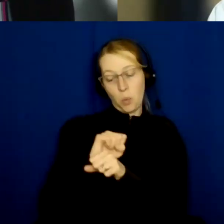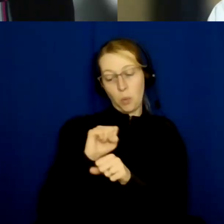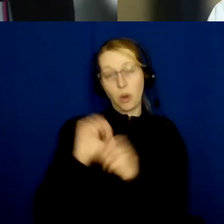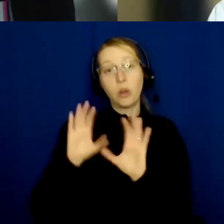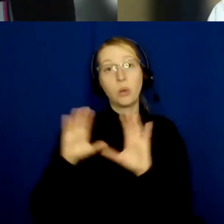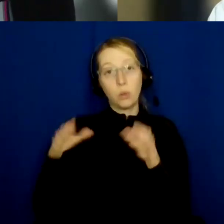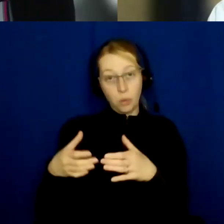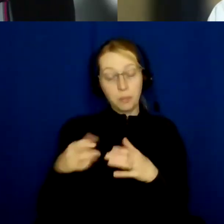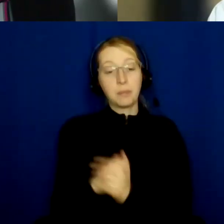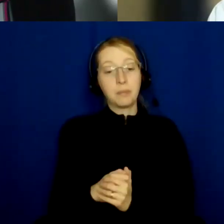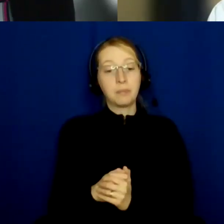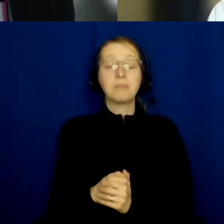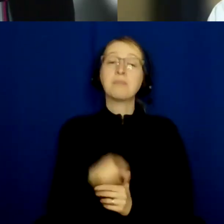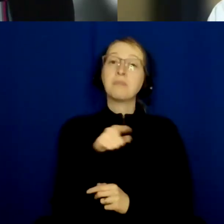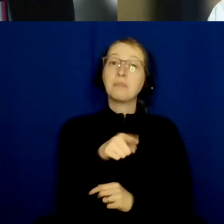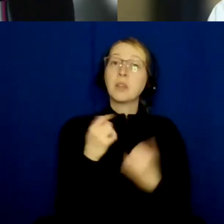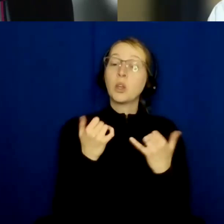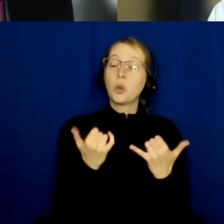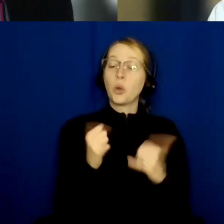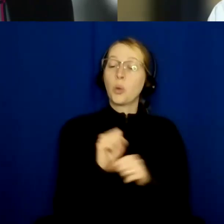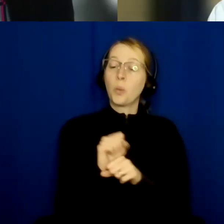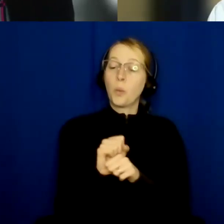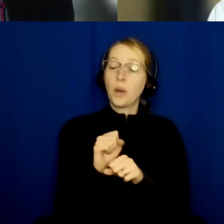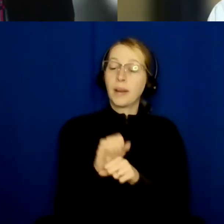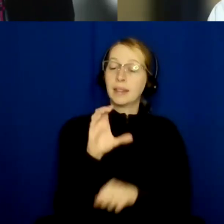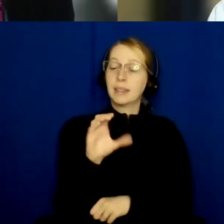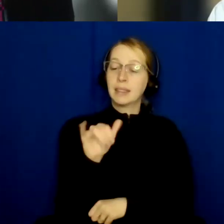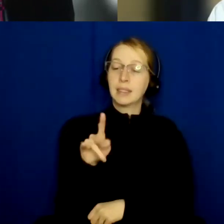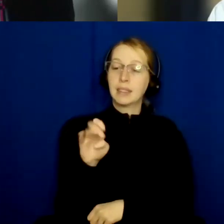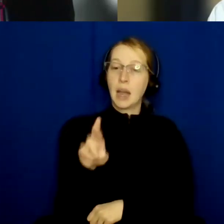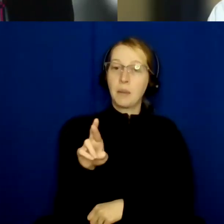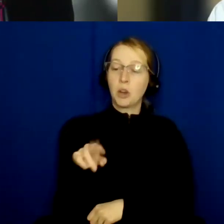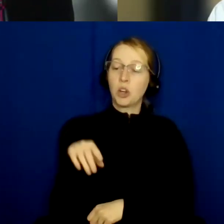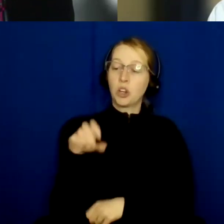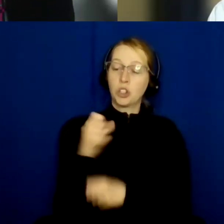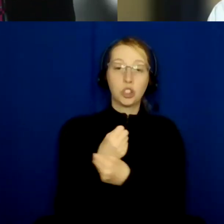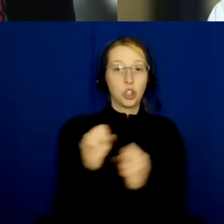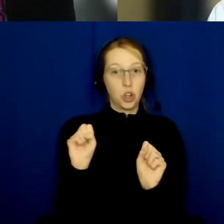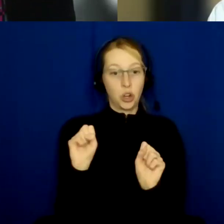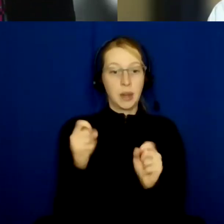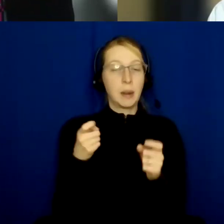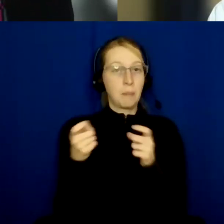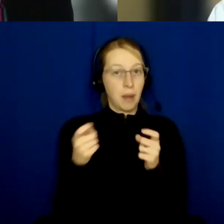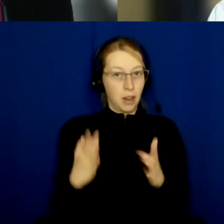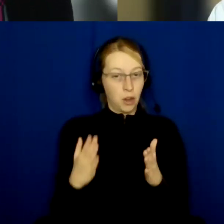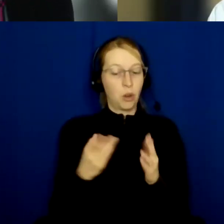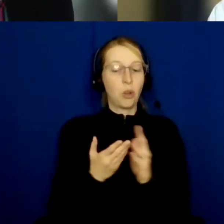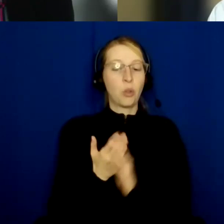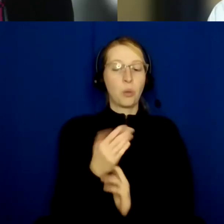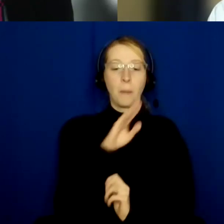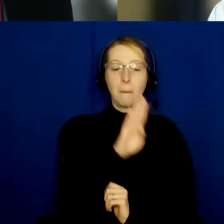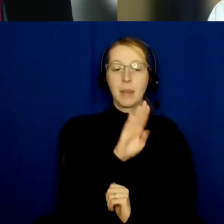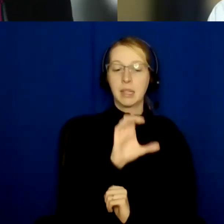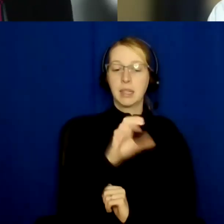works as a cybersecurity manager at BC Hydro and is co-chair of BC